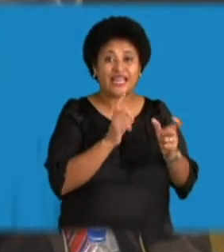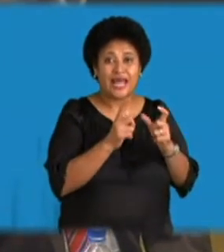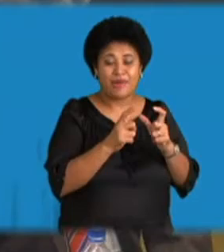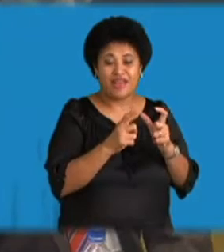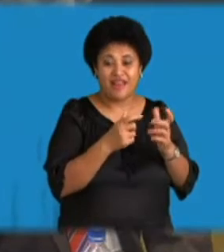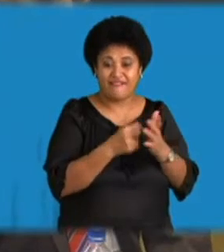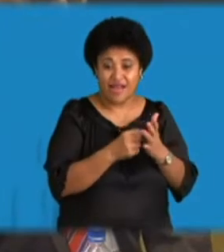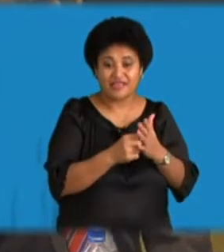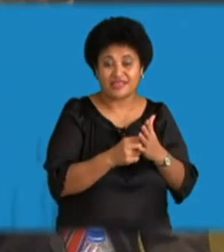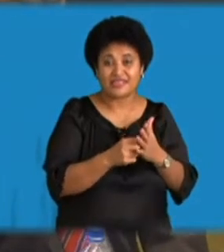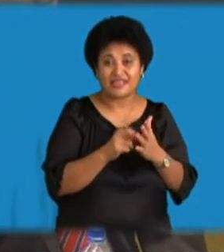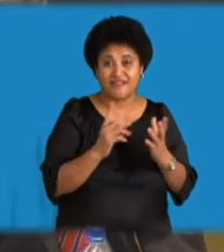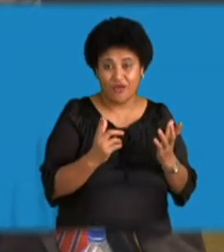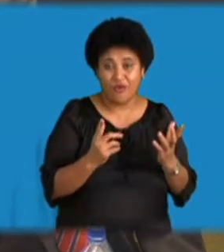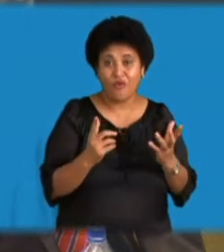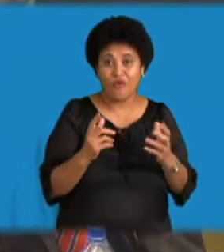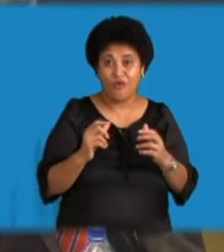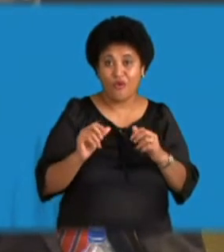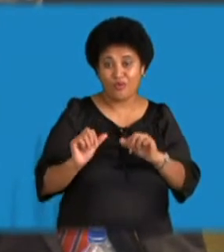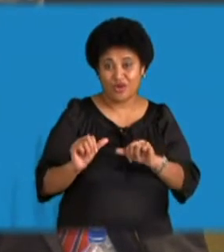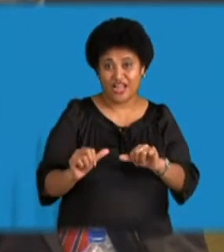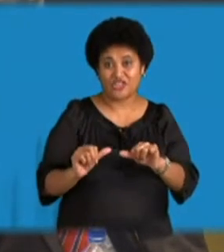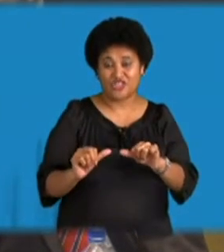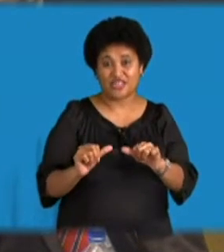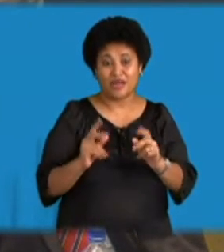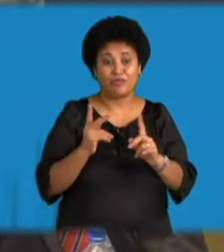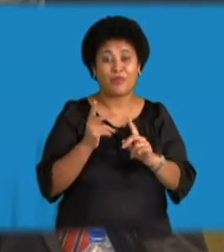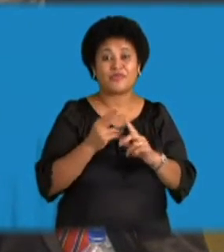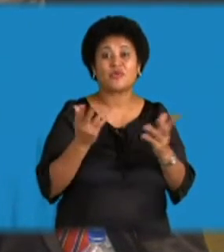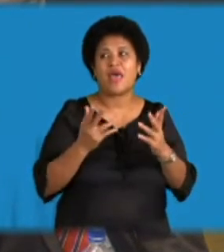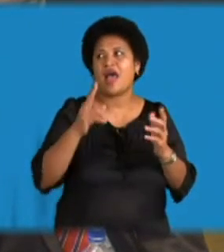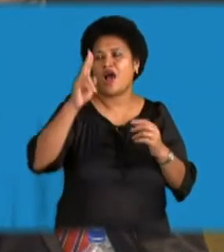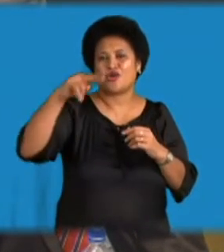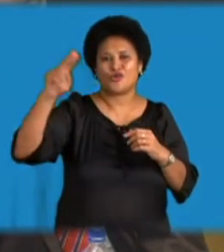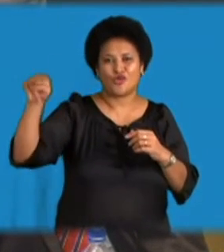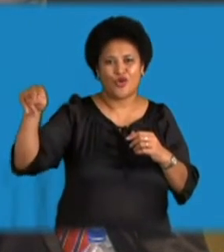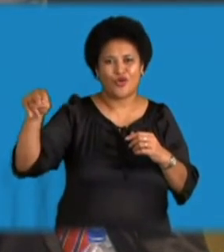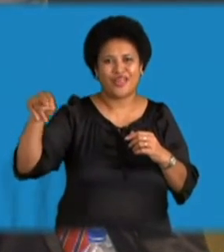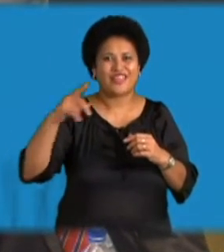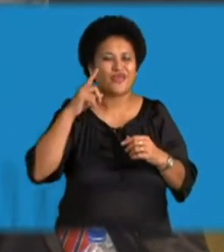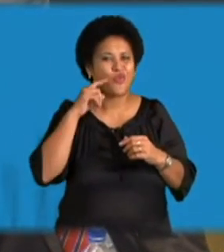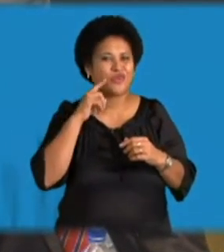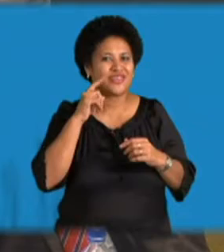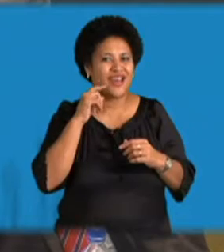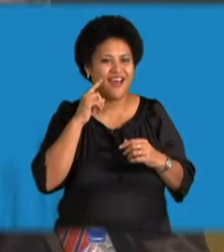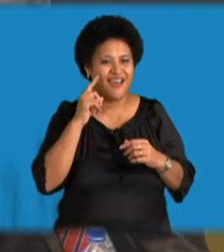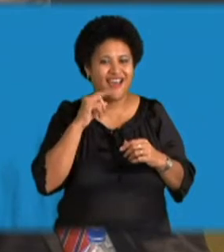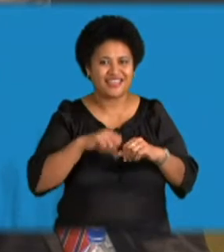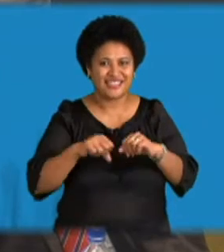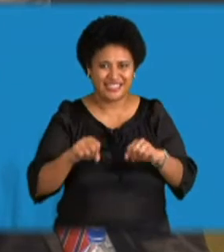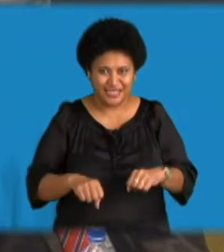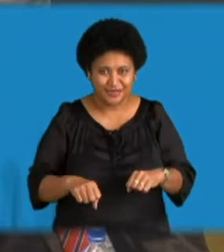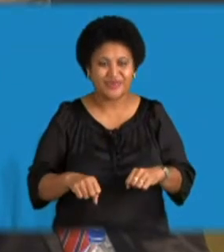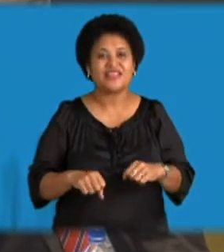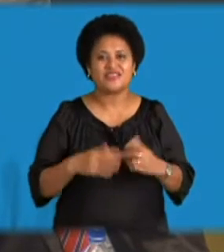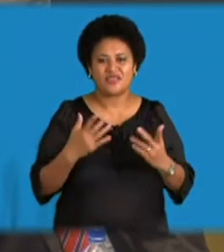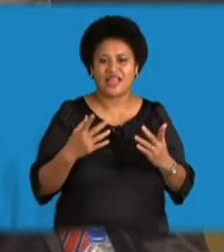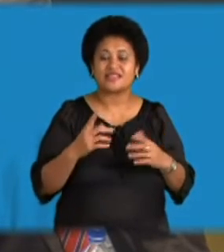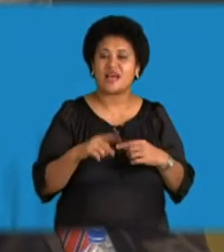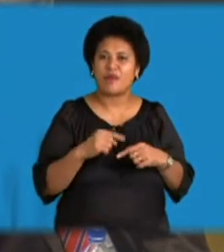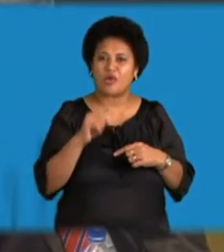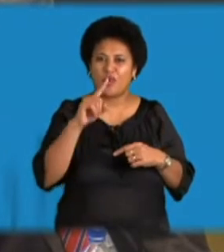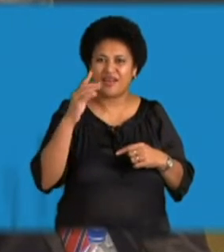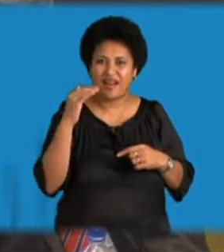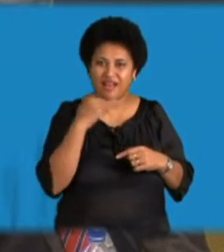for adaptation purposes, which is the Suvarnasori waterworks system. It's about a project worth about $300 million that is going to